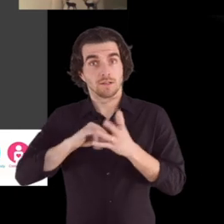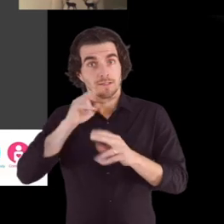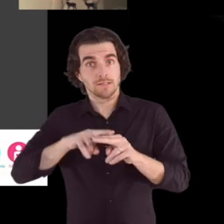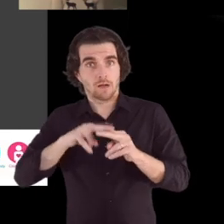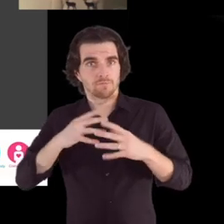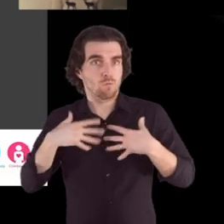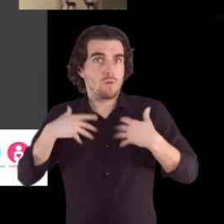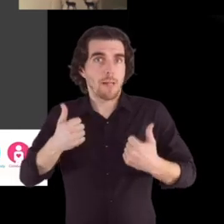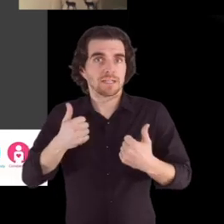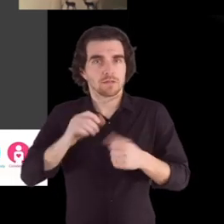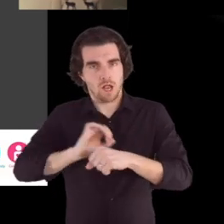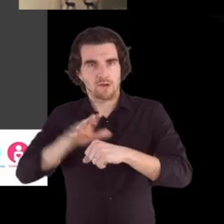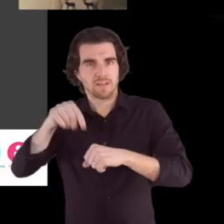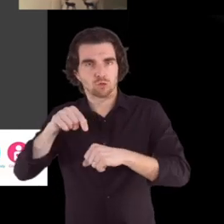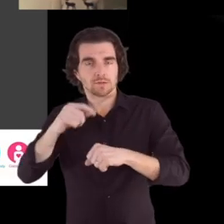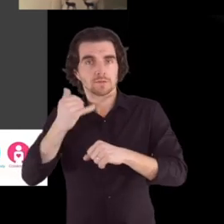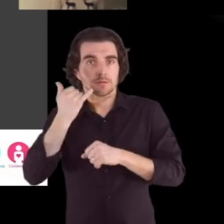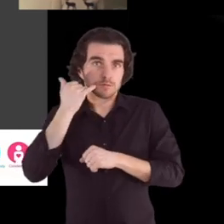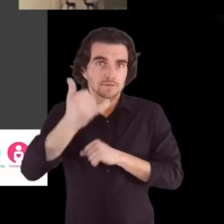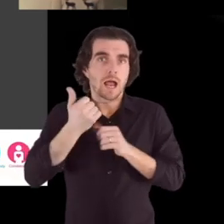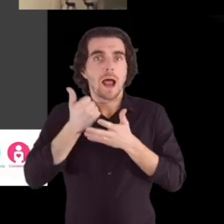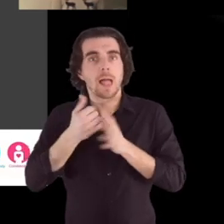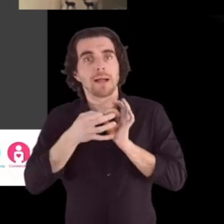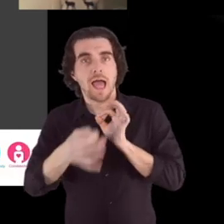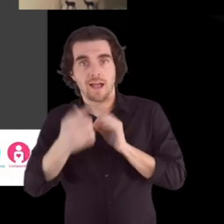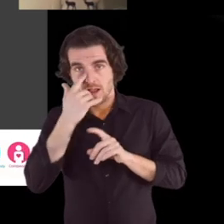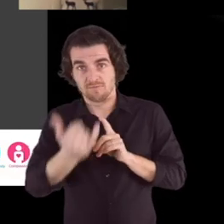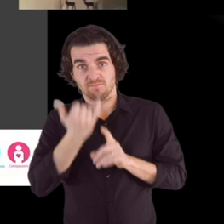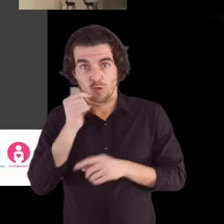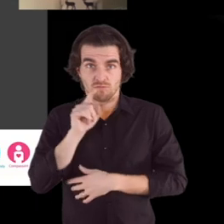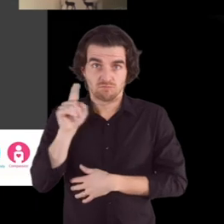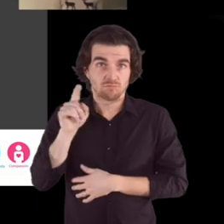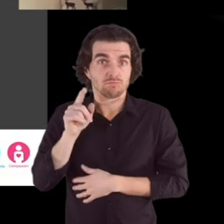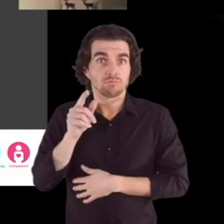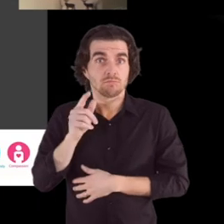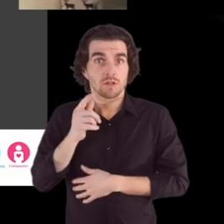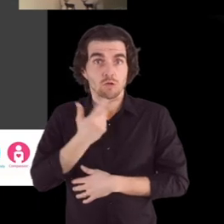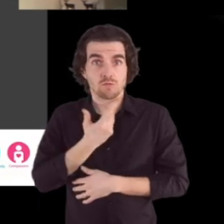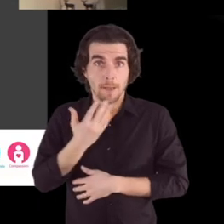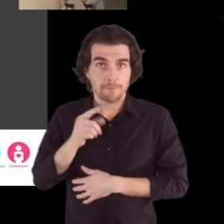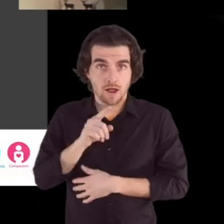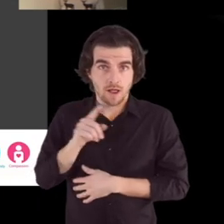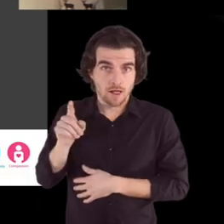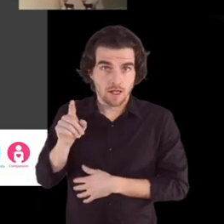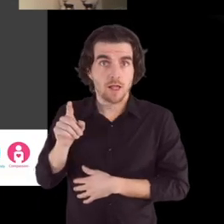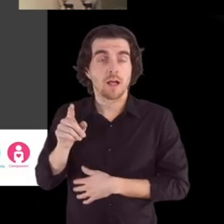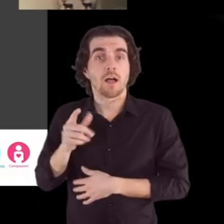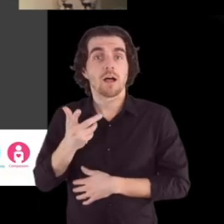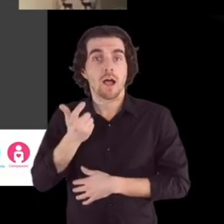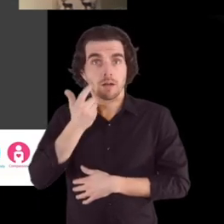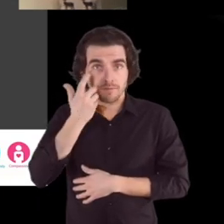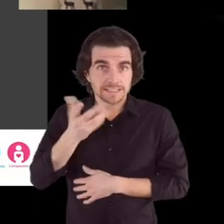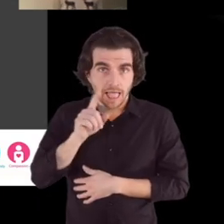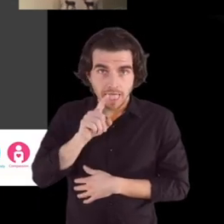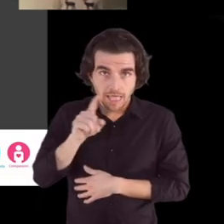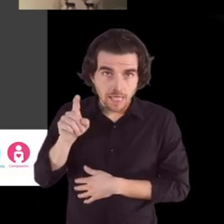And just like we were saying there about the staff wellbeing, the COVID helpline, we just thought it'd be really important just to highlight the number and the contact details for that. So